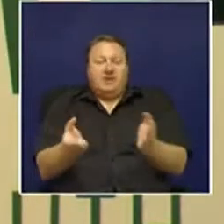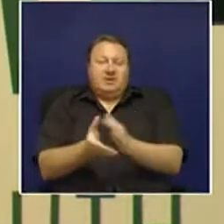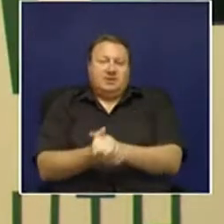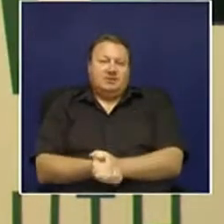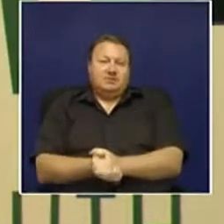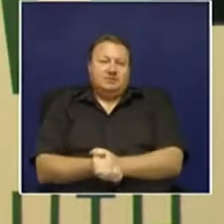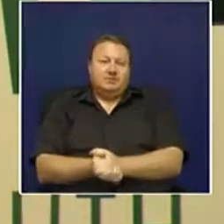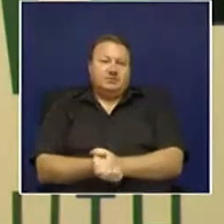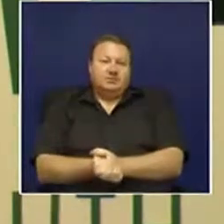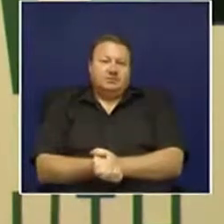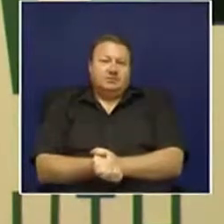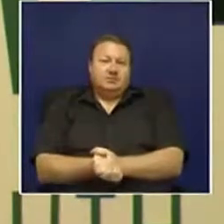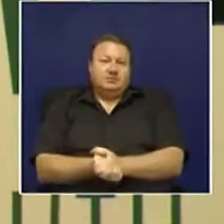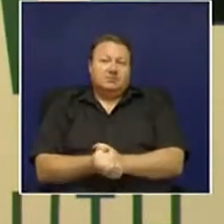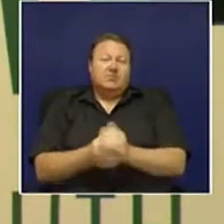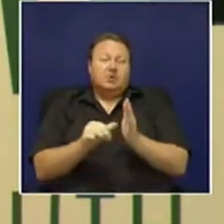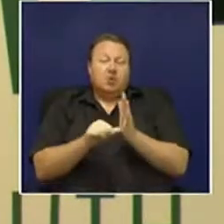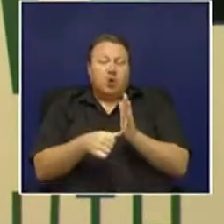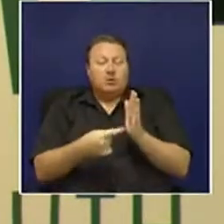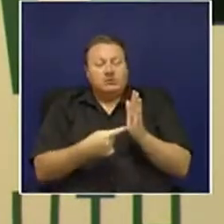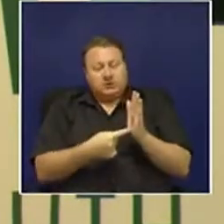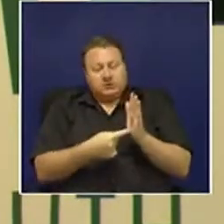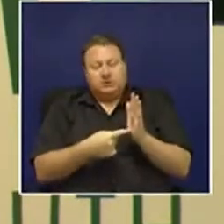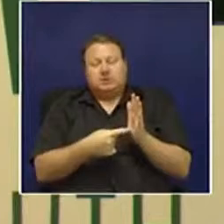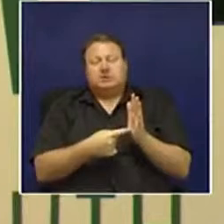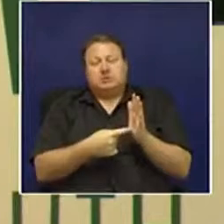That's how this grant is going to be working.